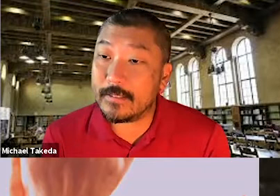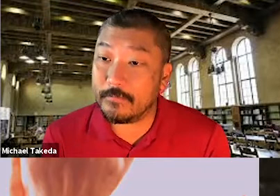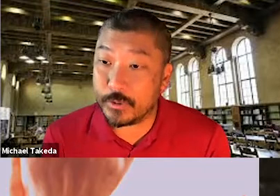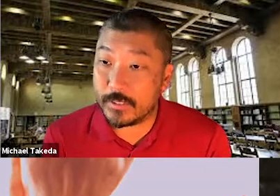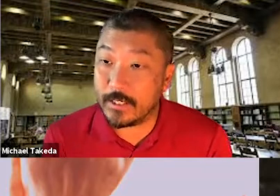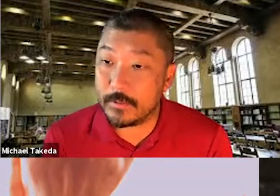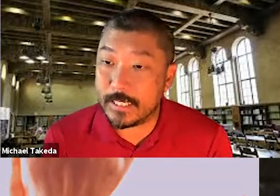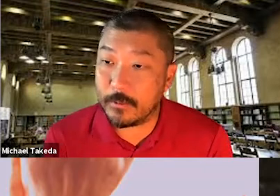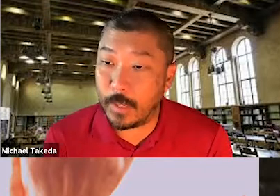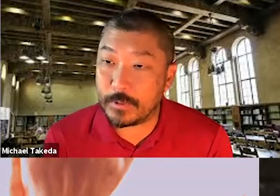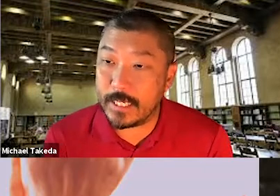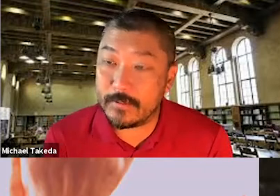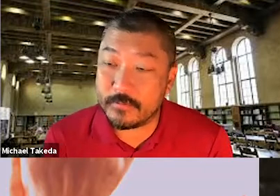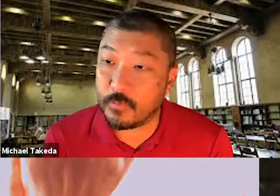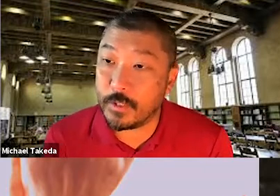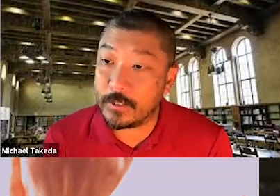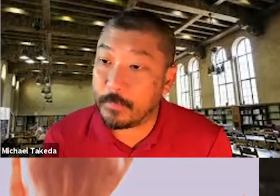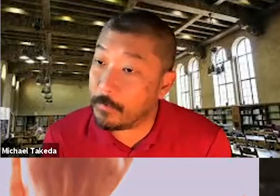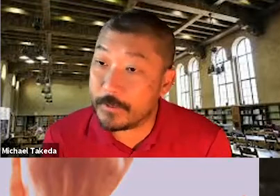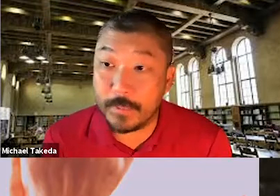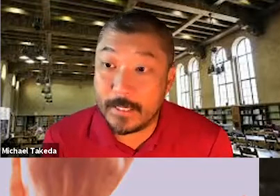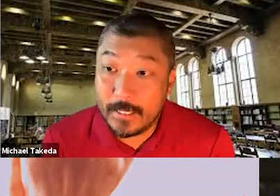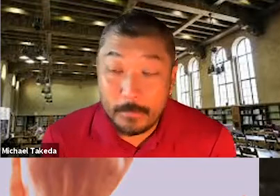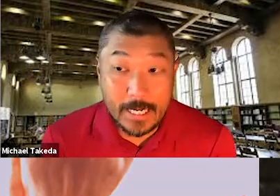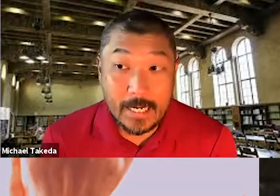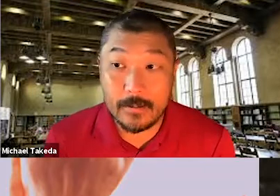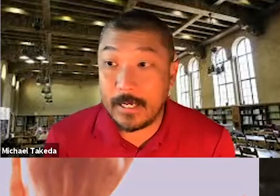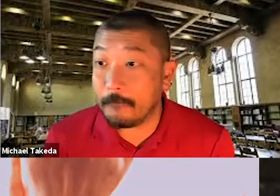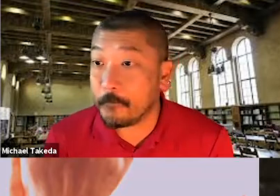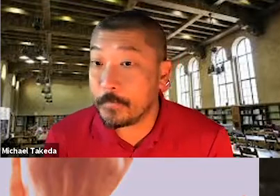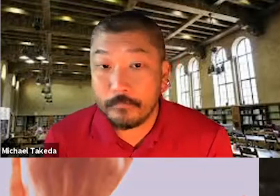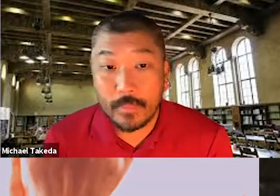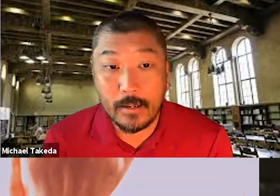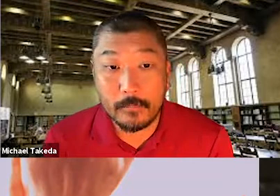serving as the official Senate representatives for their departments, but again,